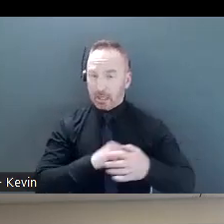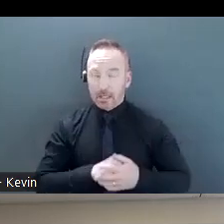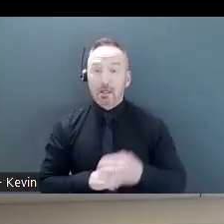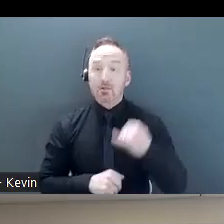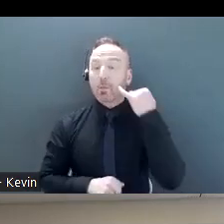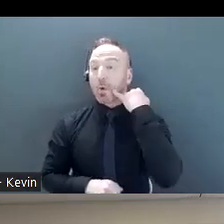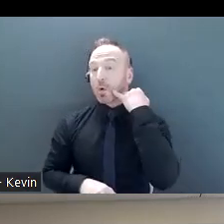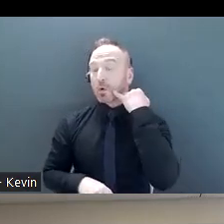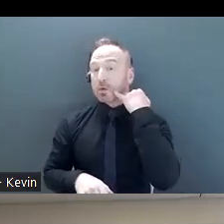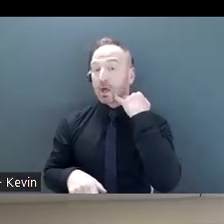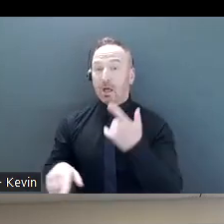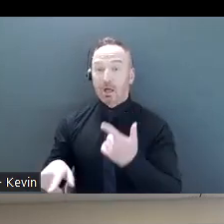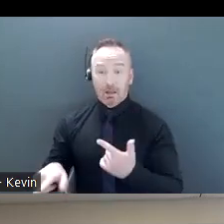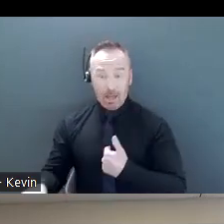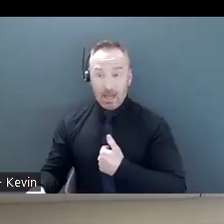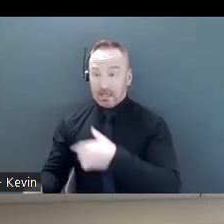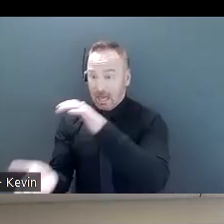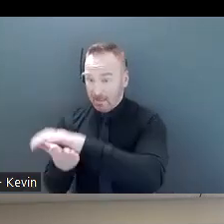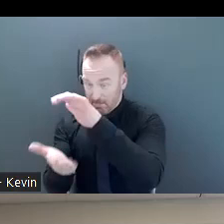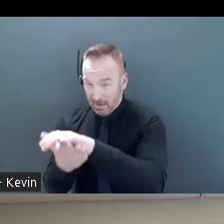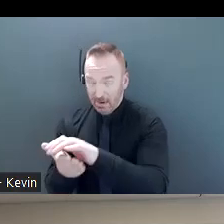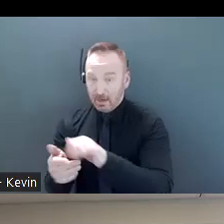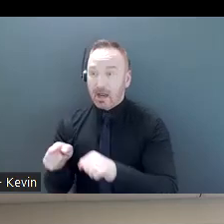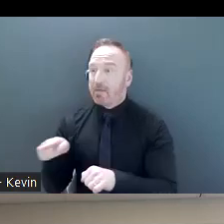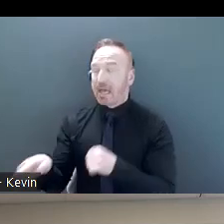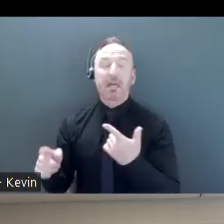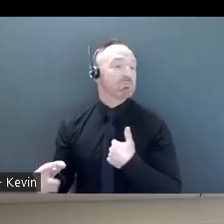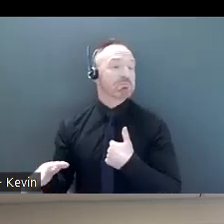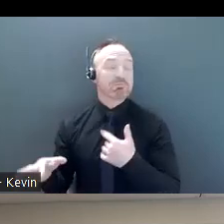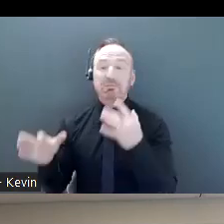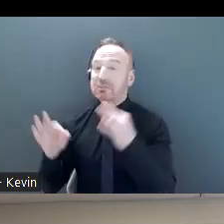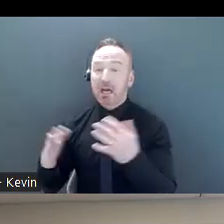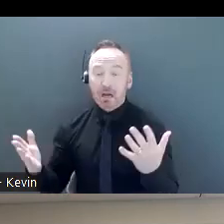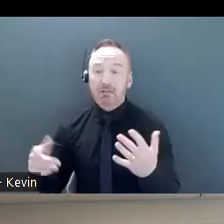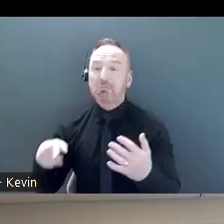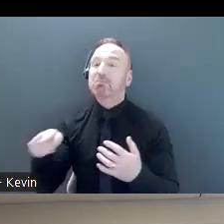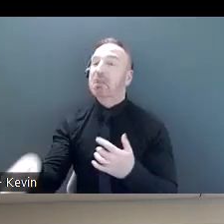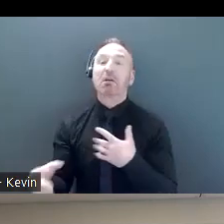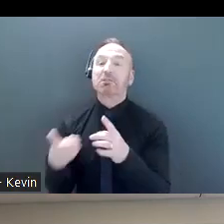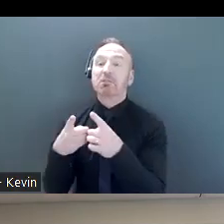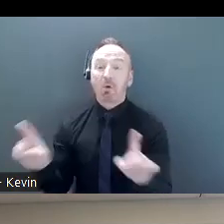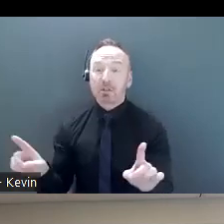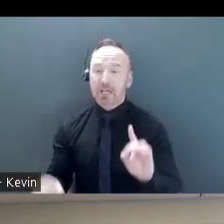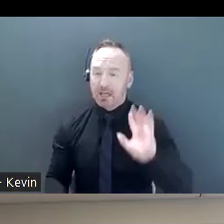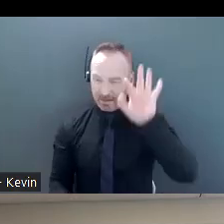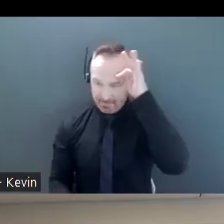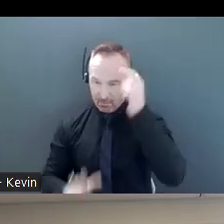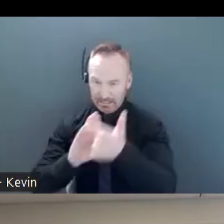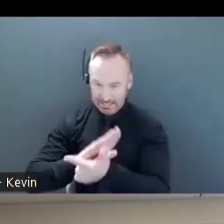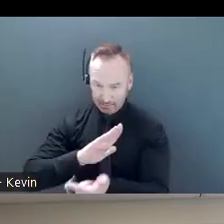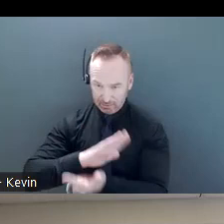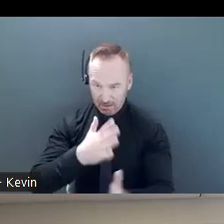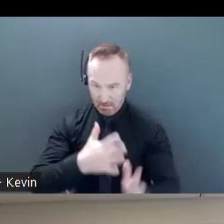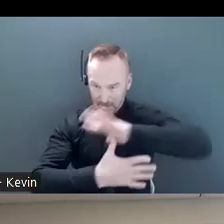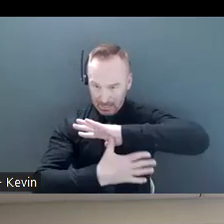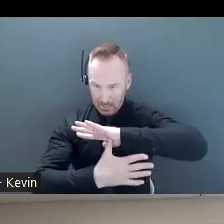and then they're divorced or in the process of getting divorced, then the federal legislation is paramount and the Divorce Act would